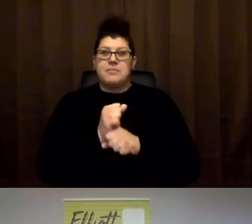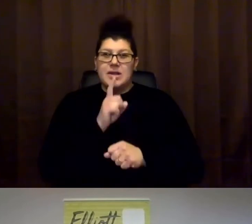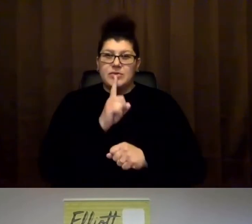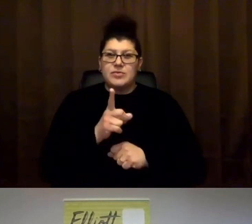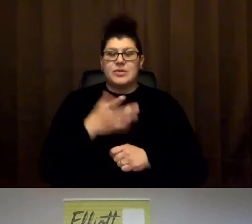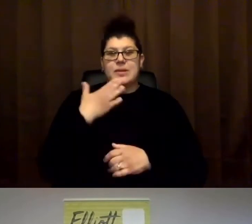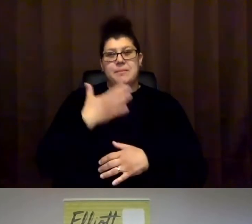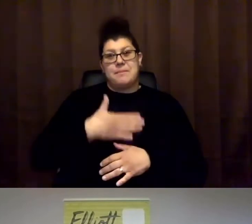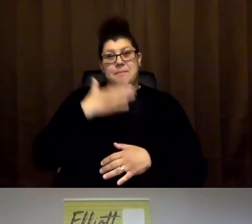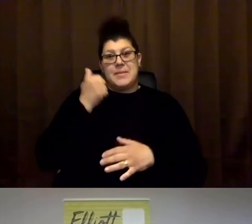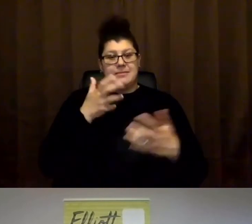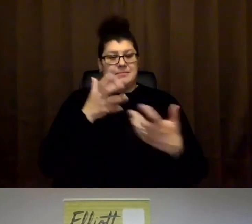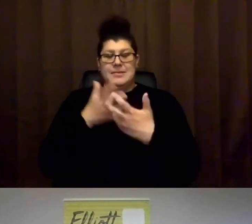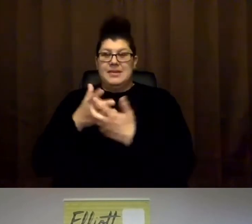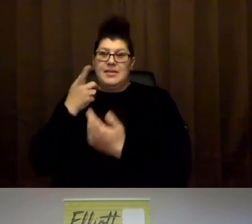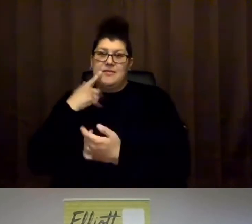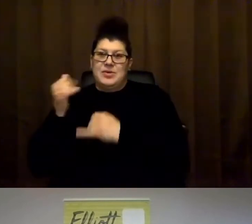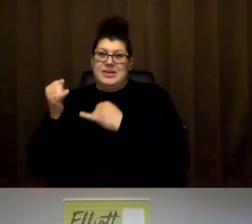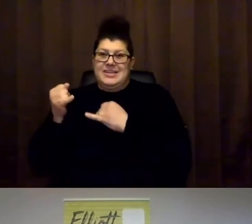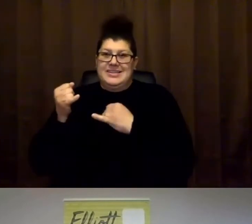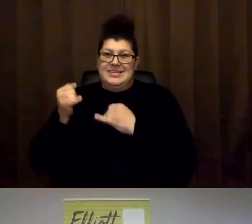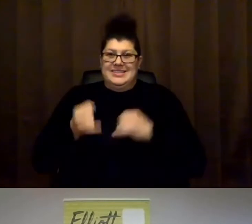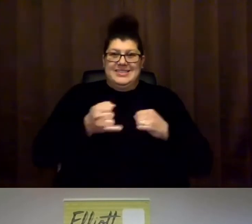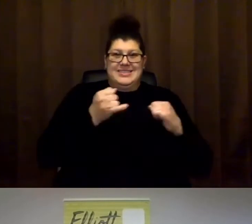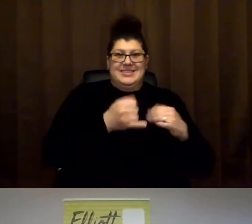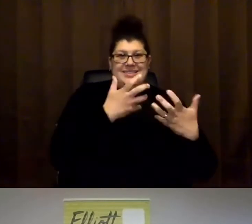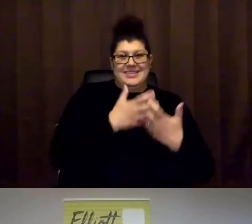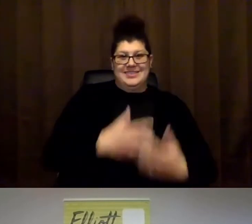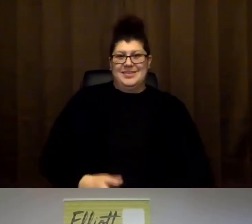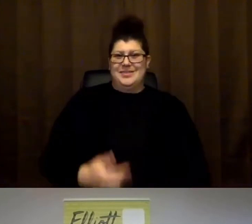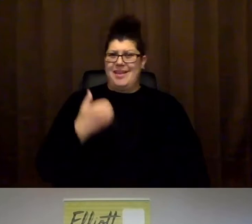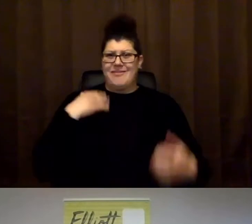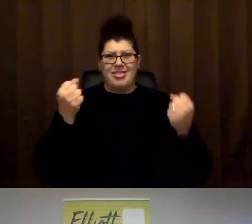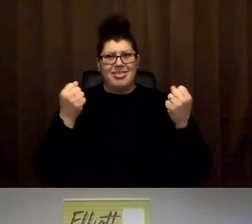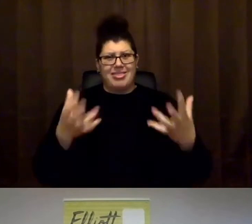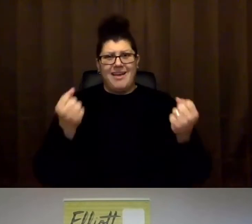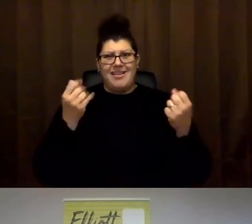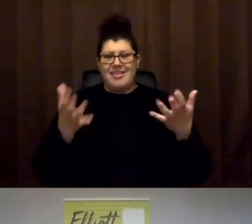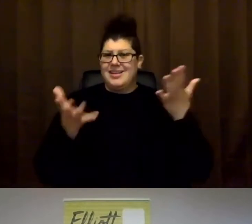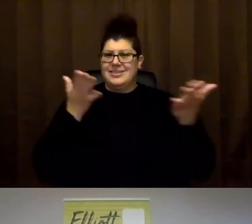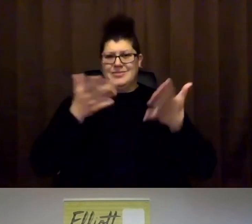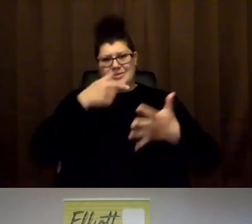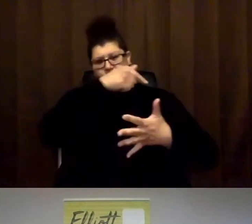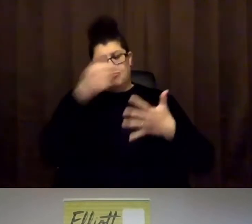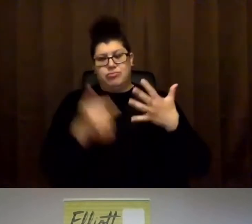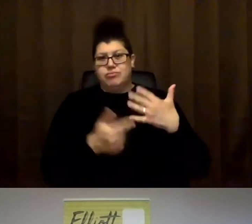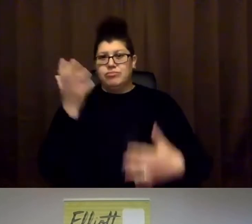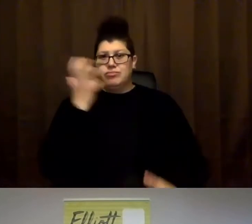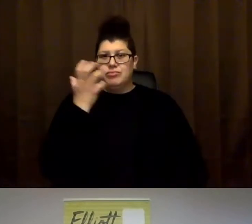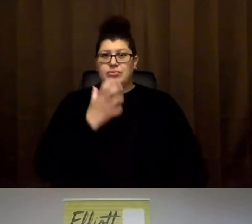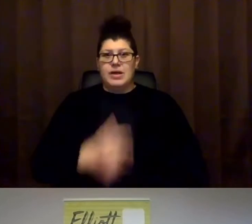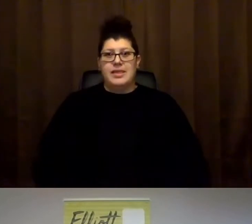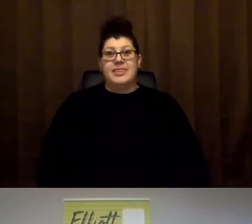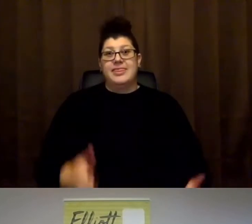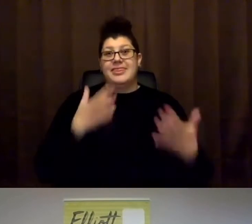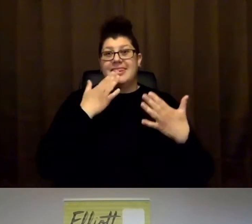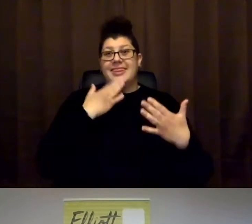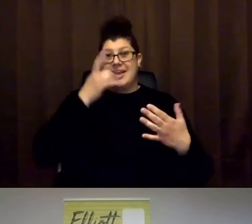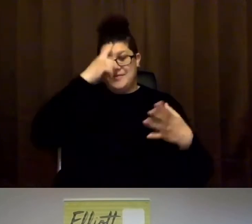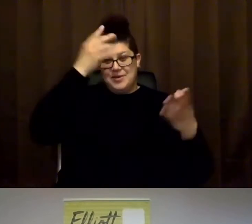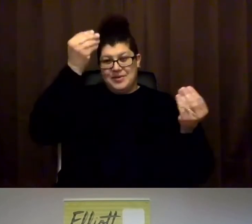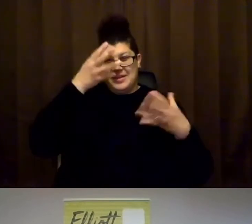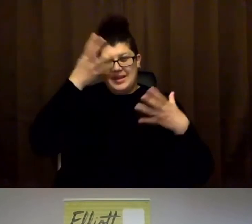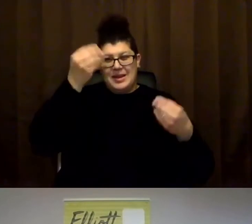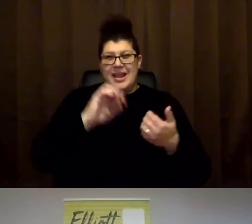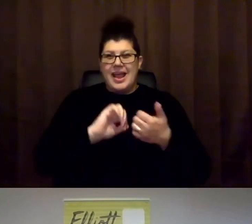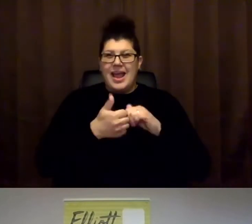each client. Sounds like you've got a lot of some well-rounded services there. Thank you for telling us about it. What's the best